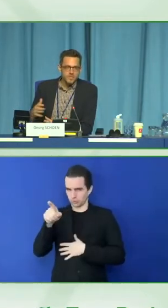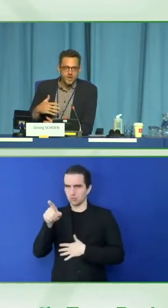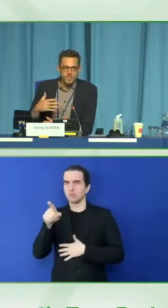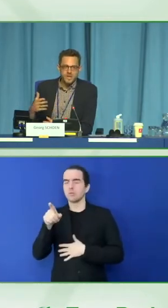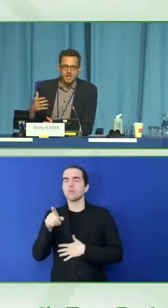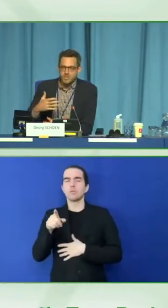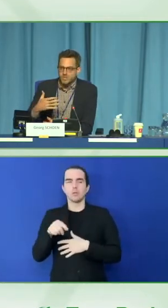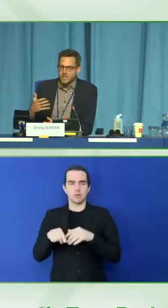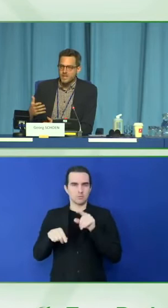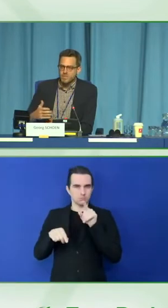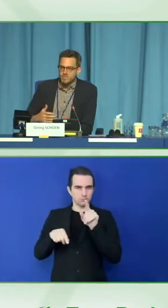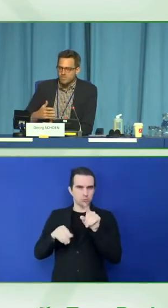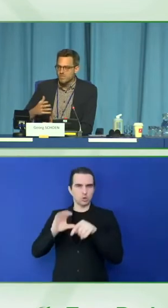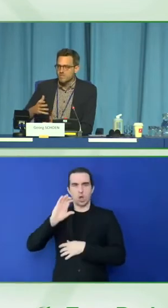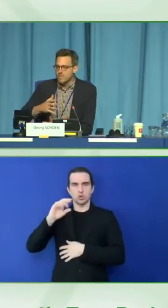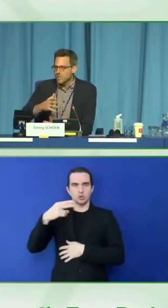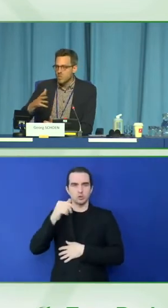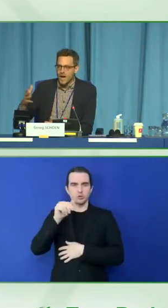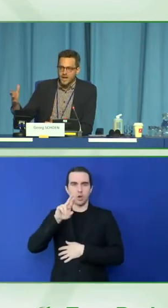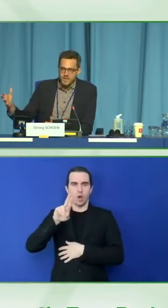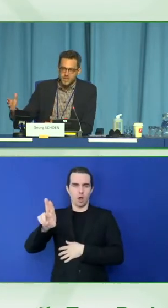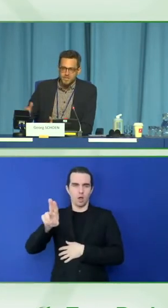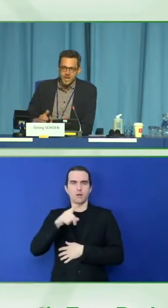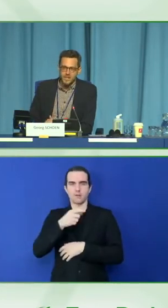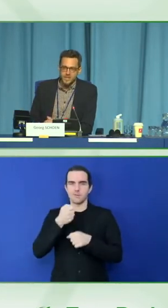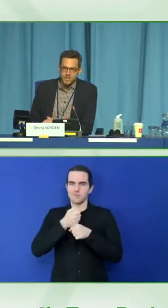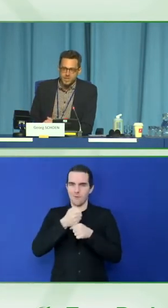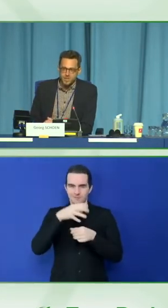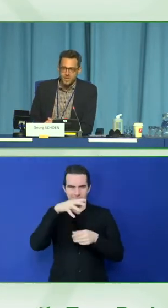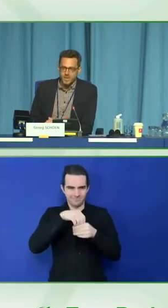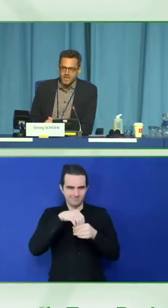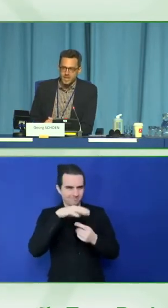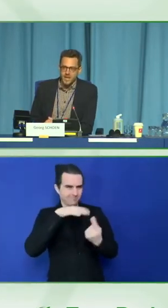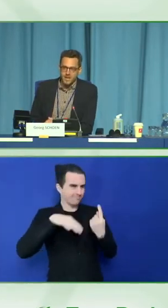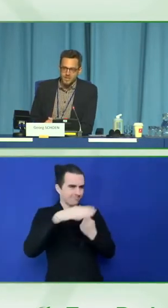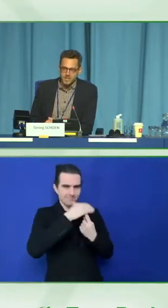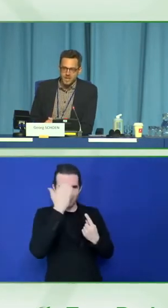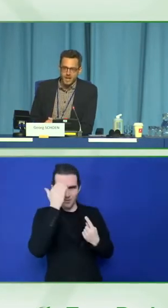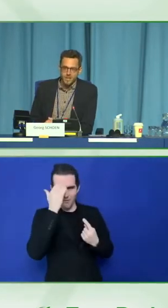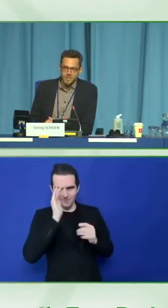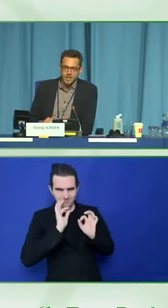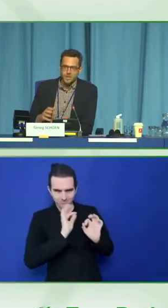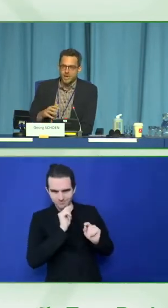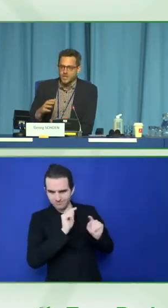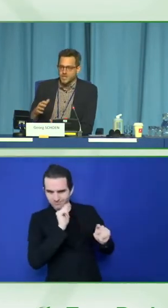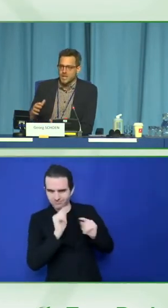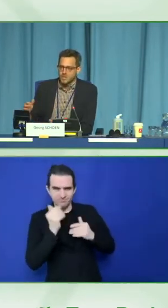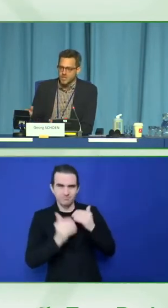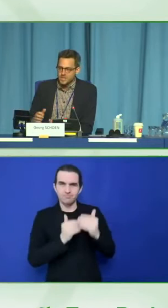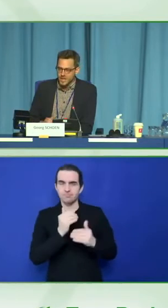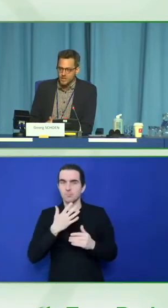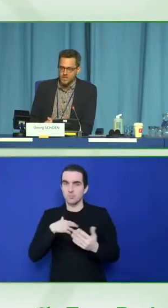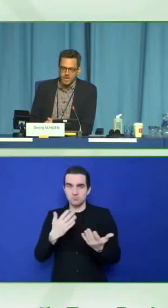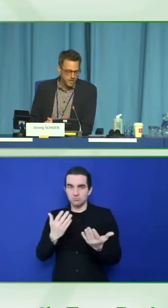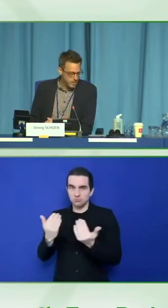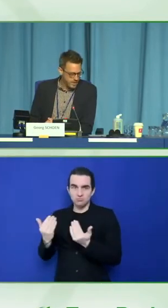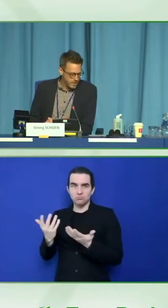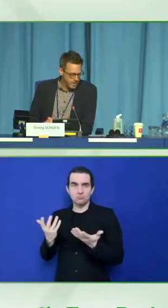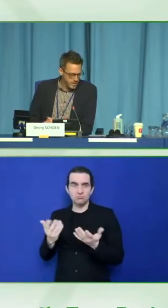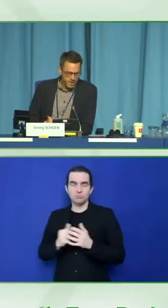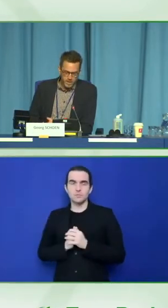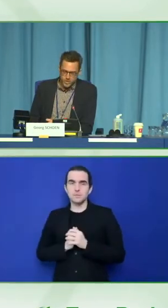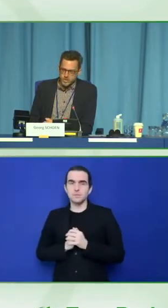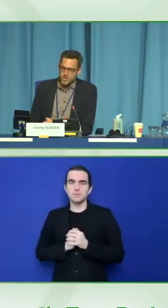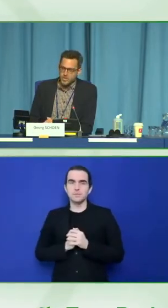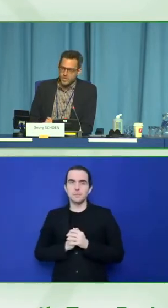You come from the wider space of supporting startups, and you mentioned some of the sectors where you are